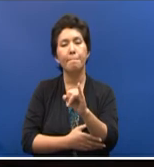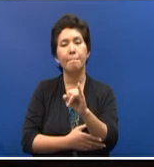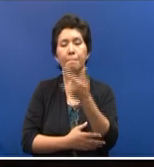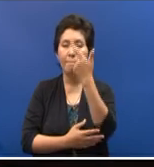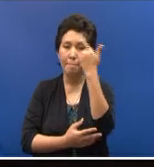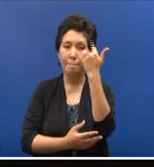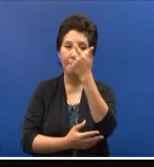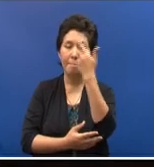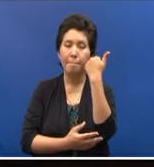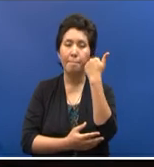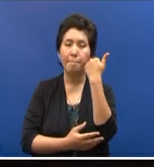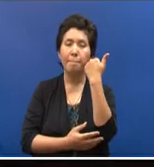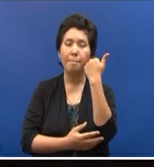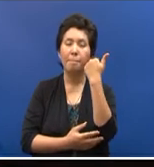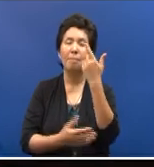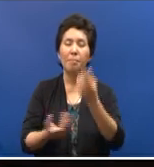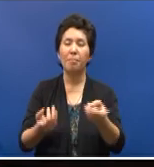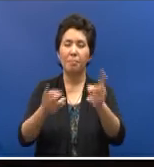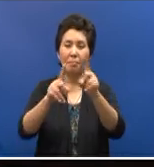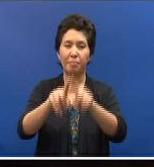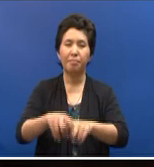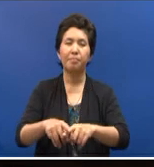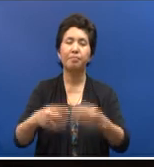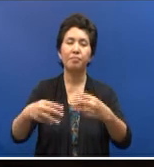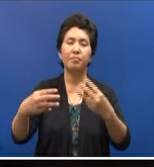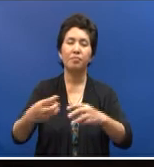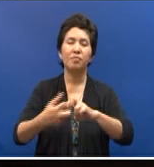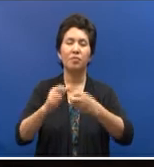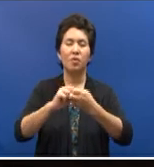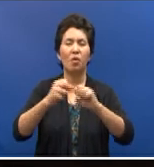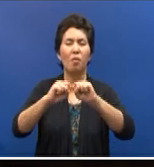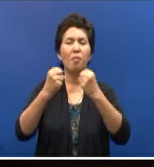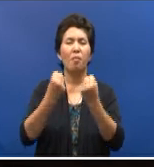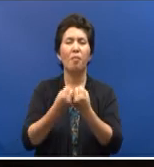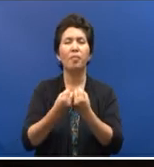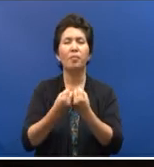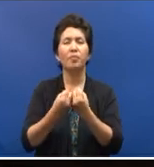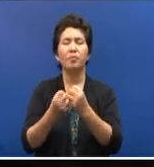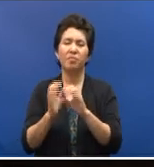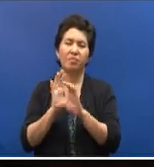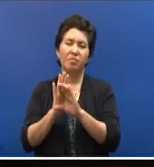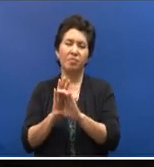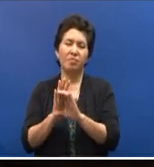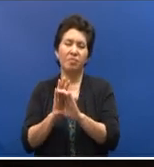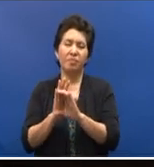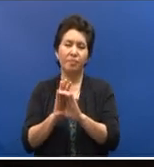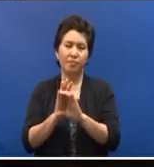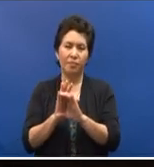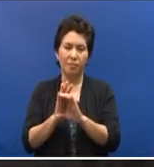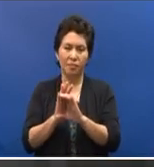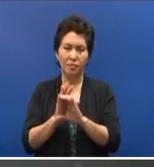the factors that contribute to warfare? Due to social problems. Okay, what are the social problems here? For example, okay, let's